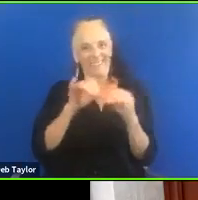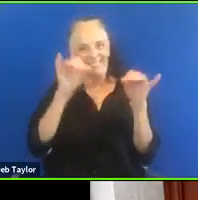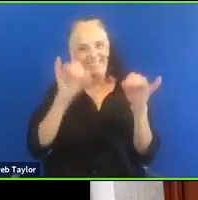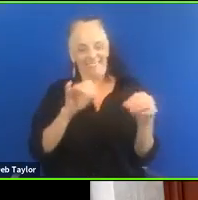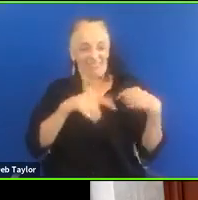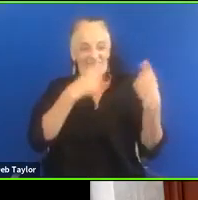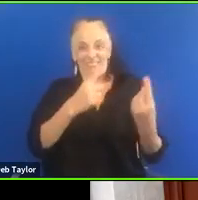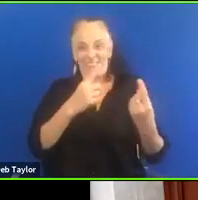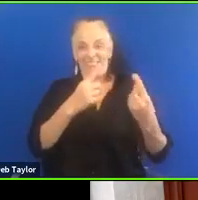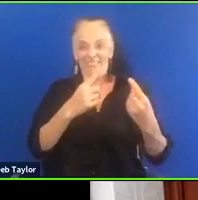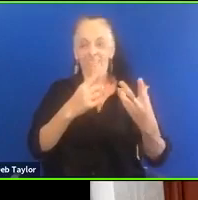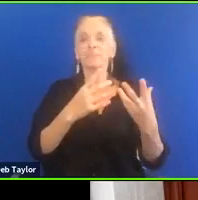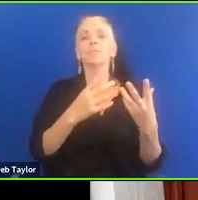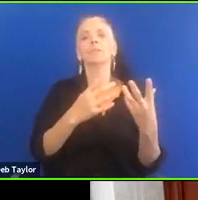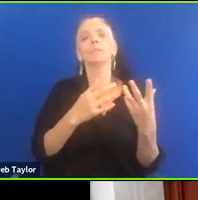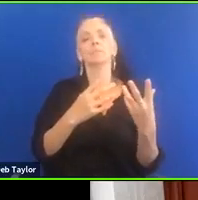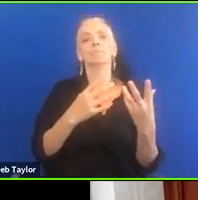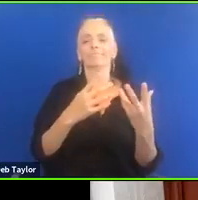here.